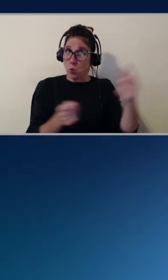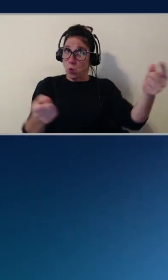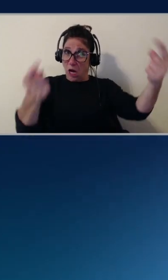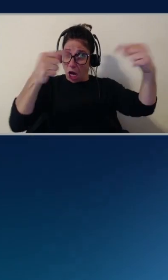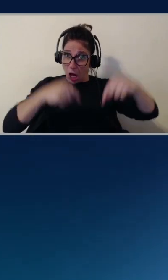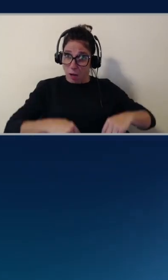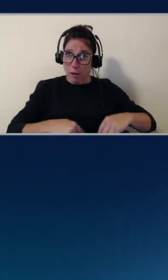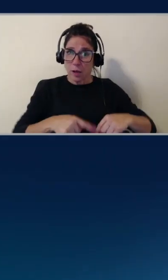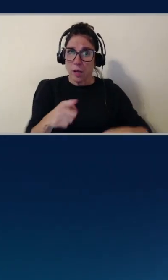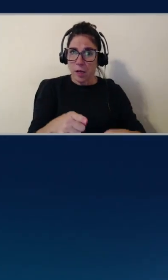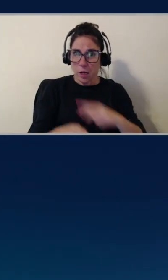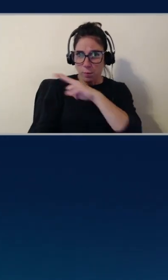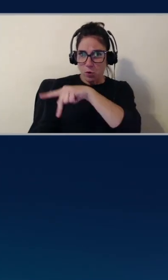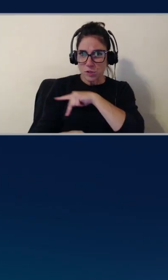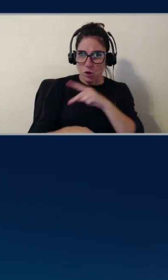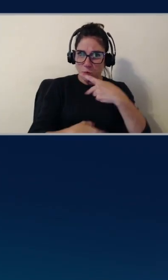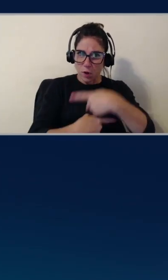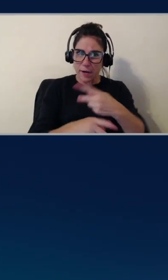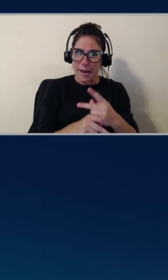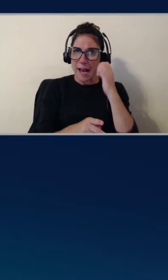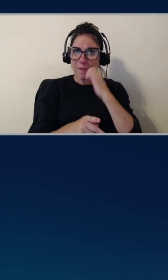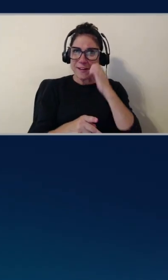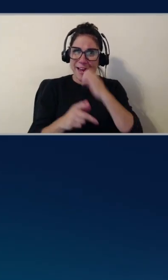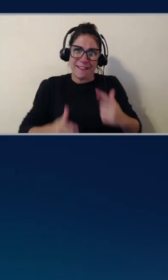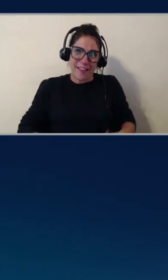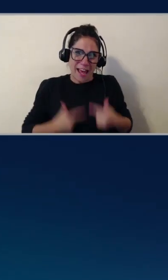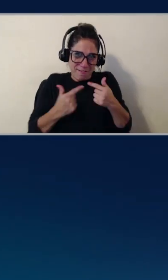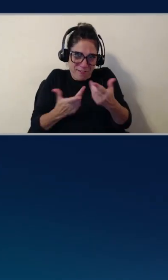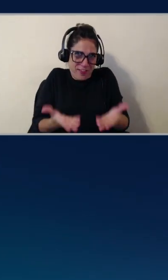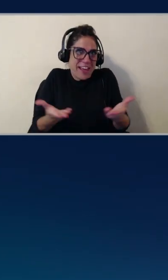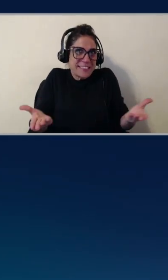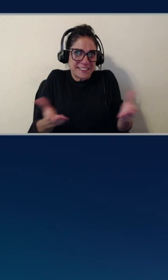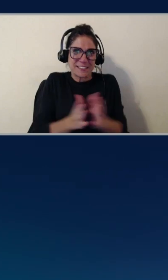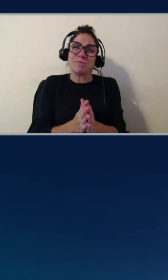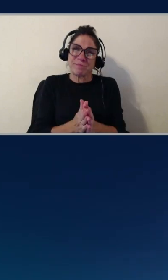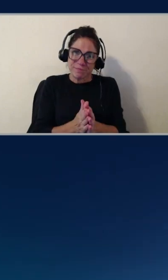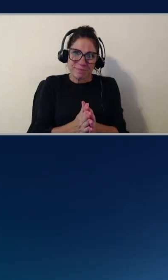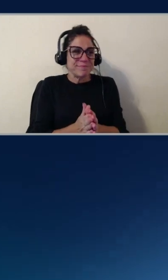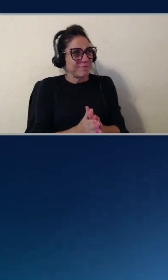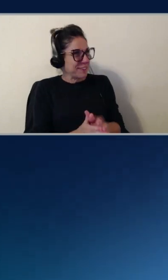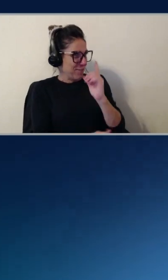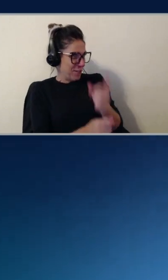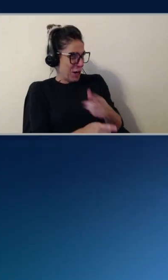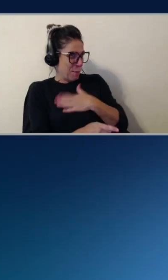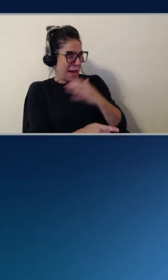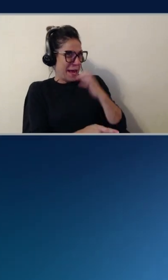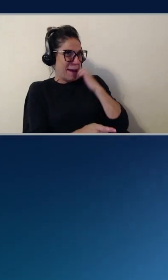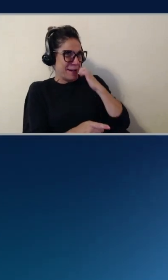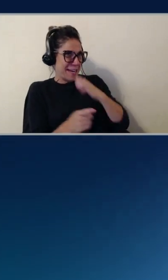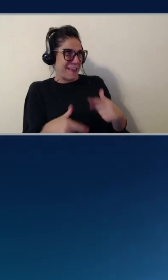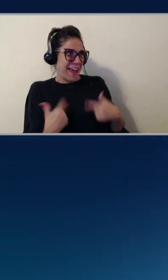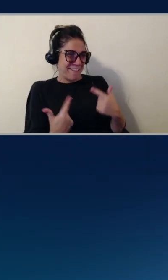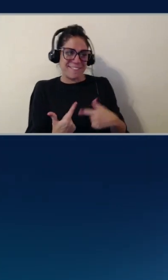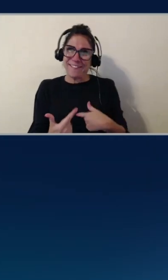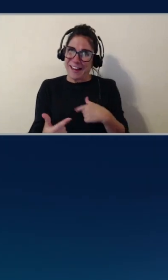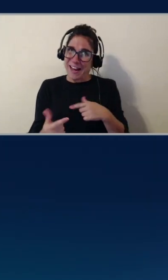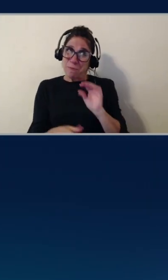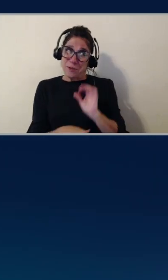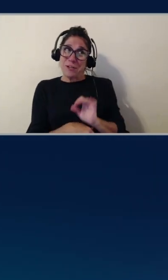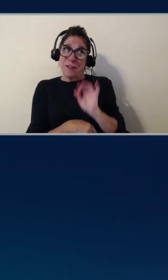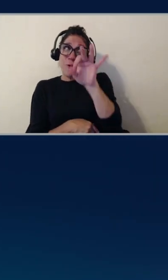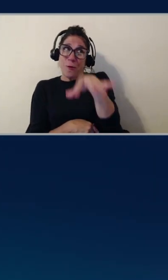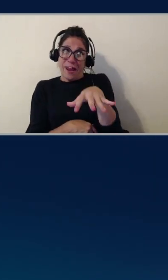personal productivity, everyday life thing. That's right, everyday life. Everyday life. That's my everyday life, just to put that out